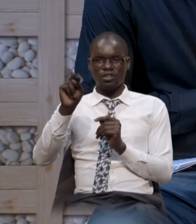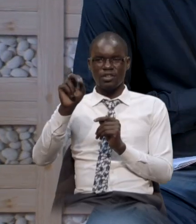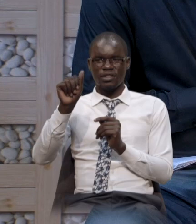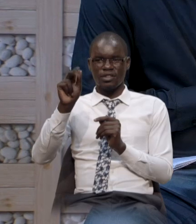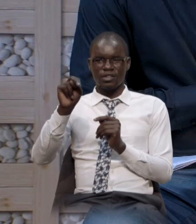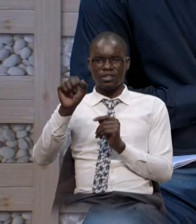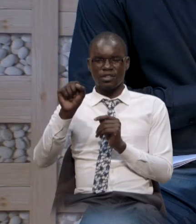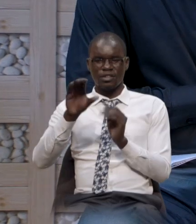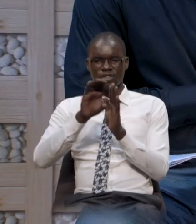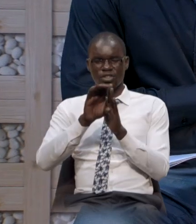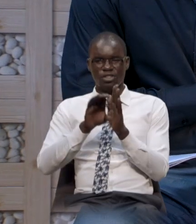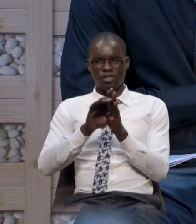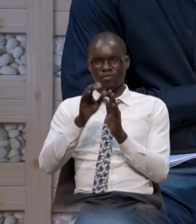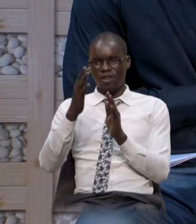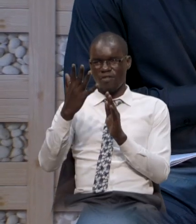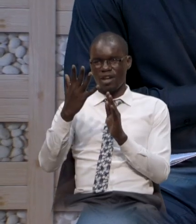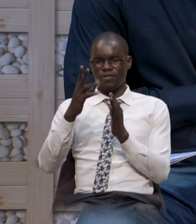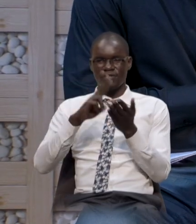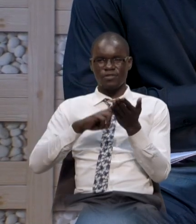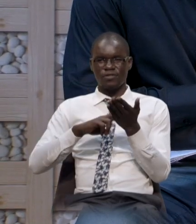Chapter. Mm-hmm. 5:16.